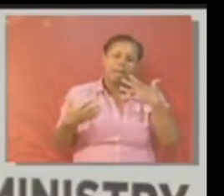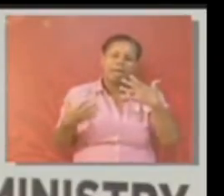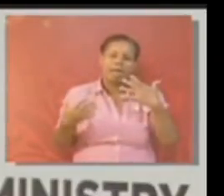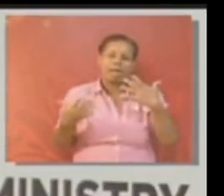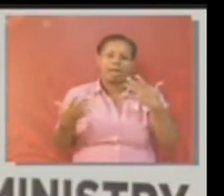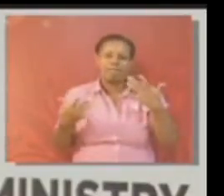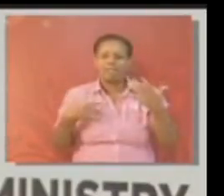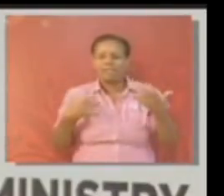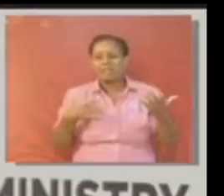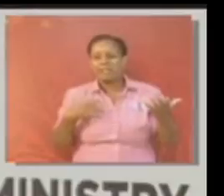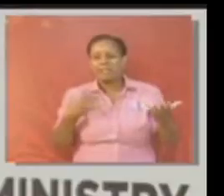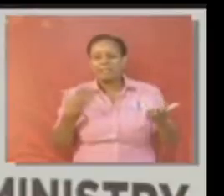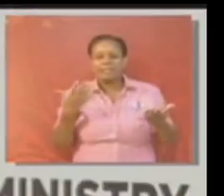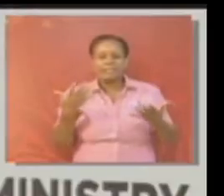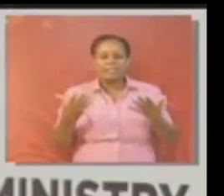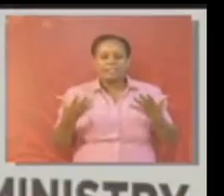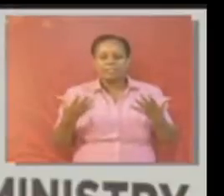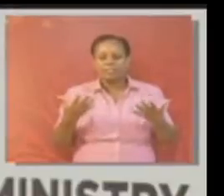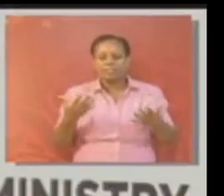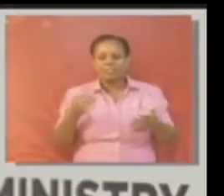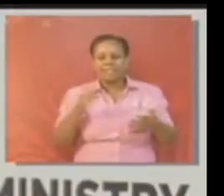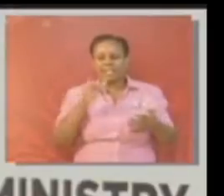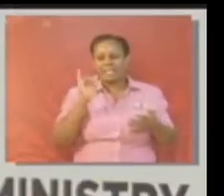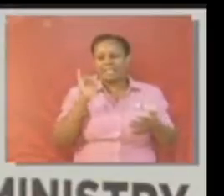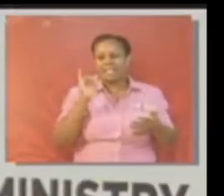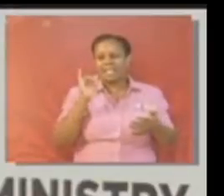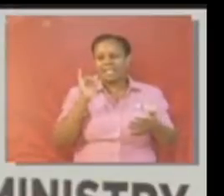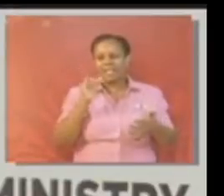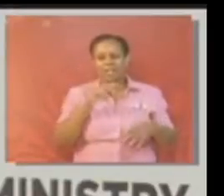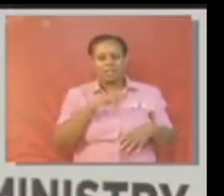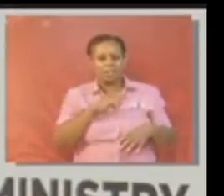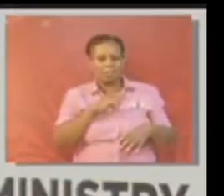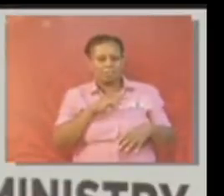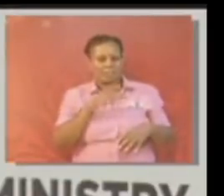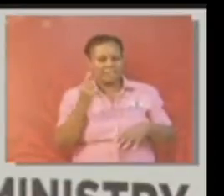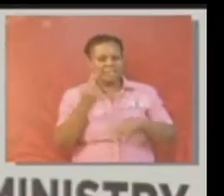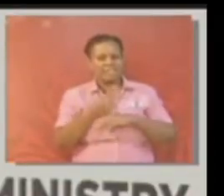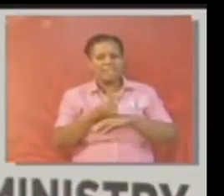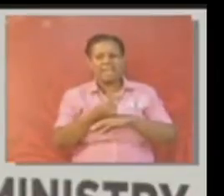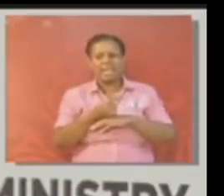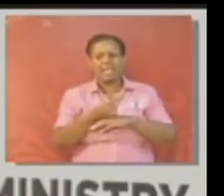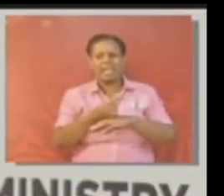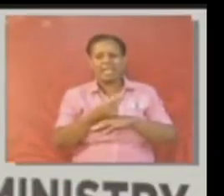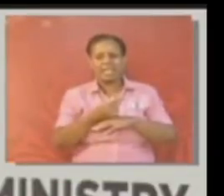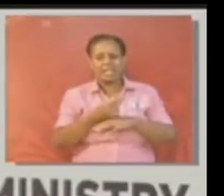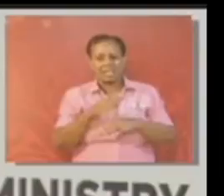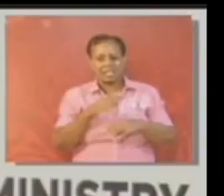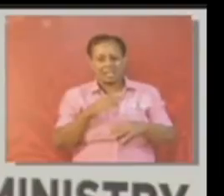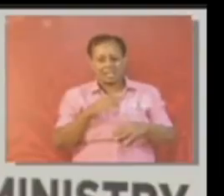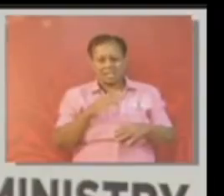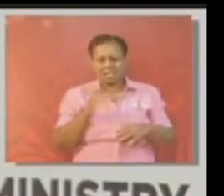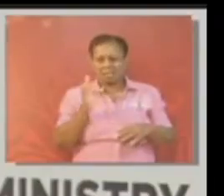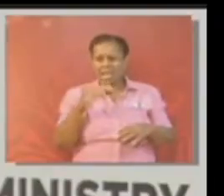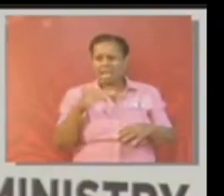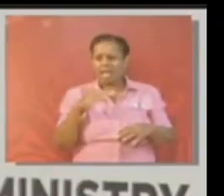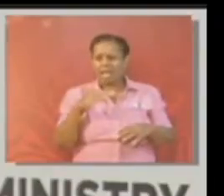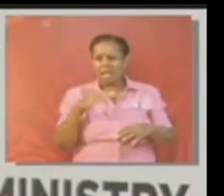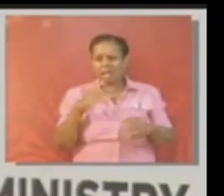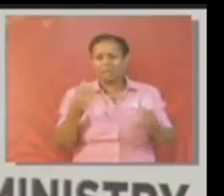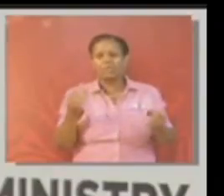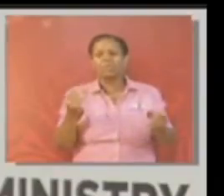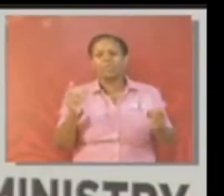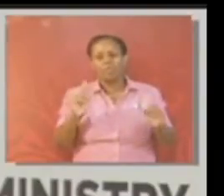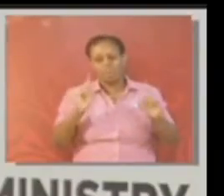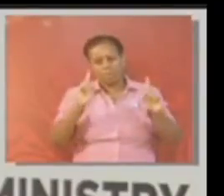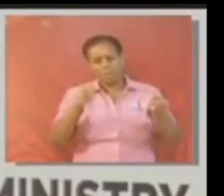not completely as yourself, you should reach out for help through one of our regional health authority centers, some of the health centers, or your